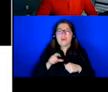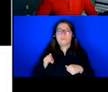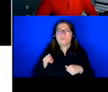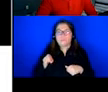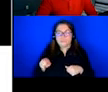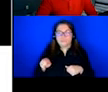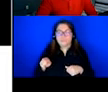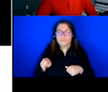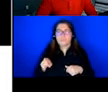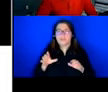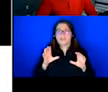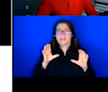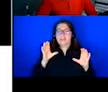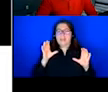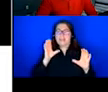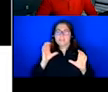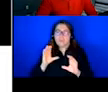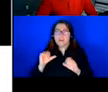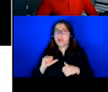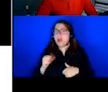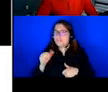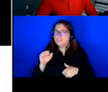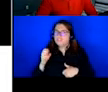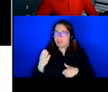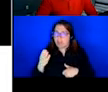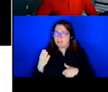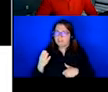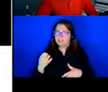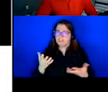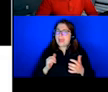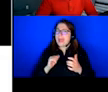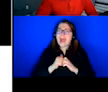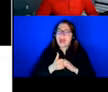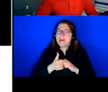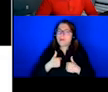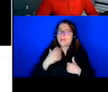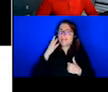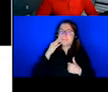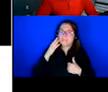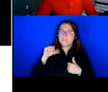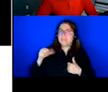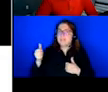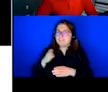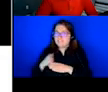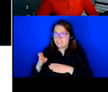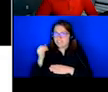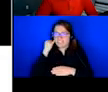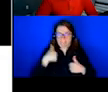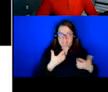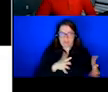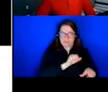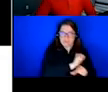exist, or, you know, the jobs that are out there? Are there ways to experience another field or a job if you were already working